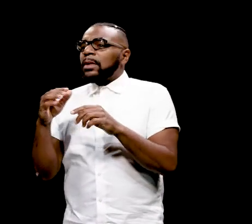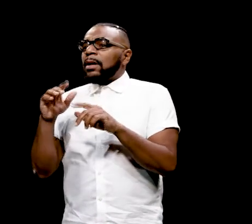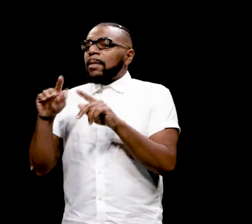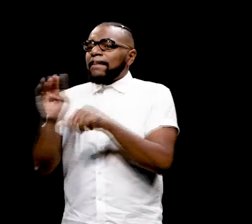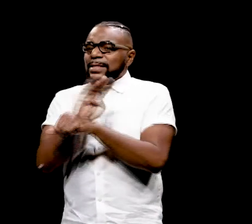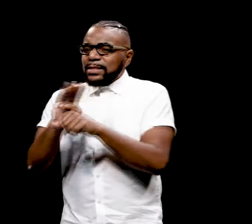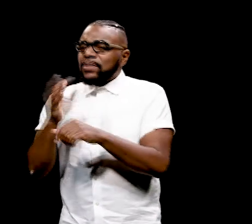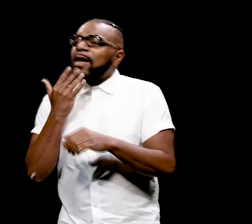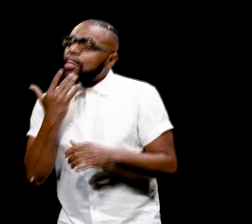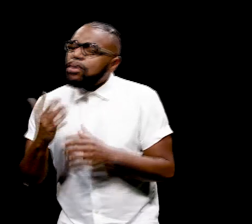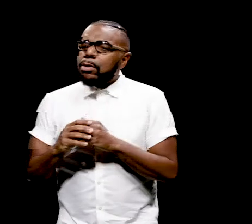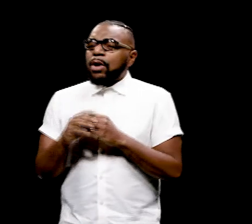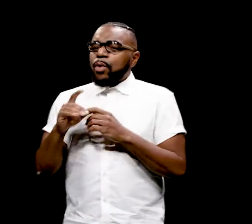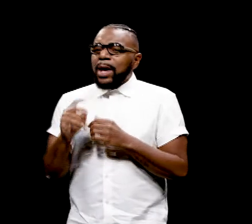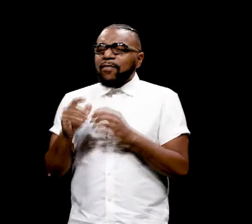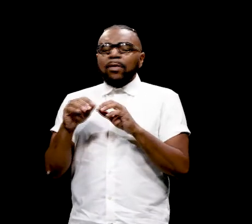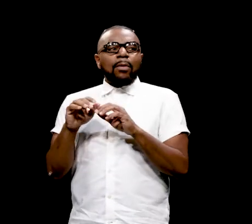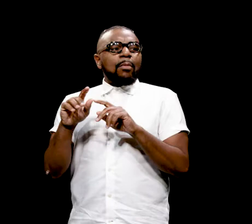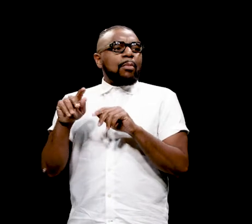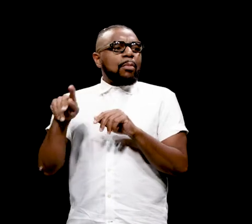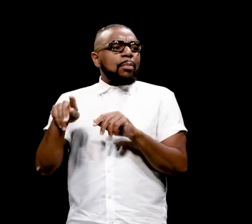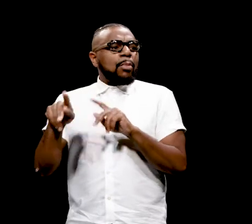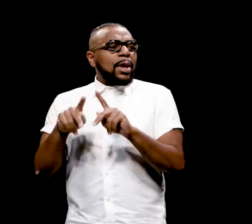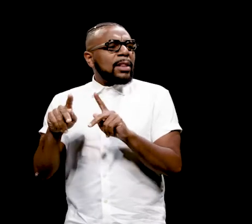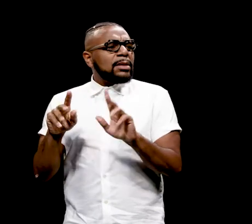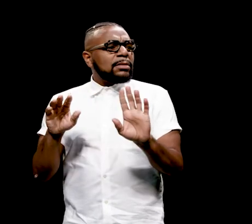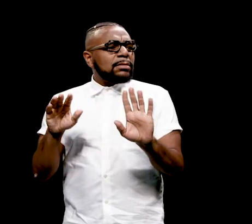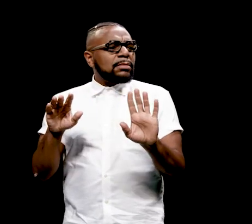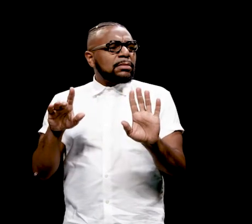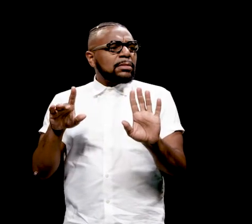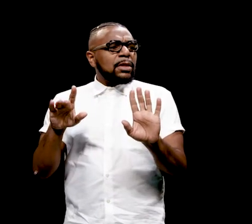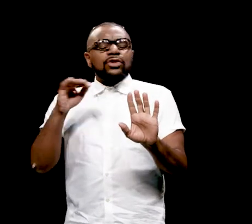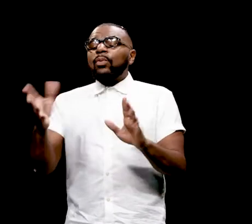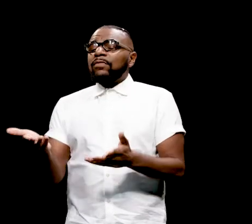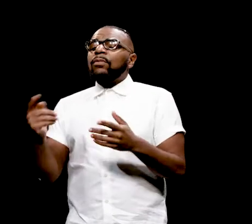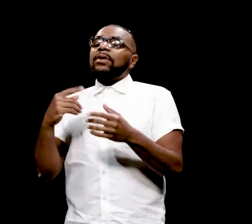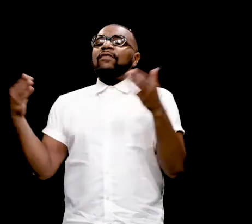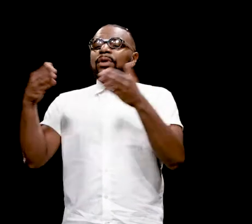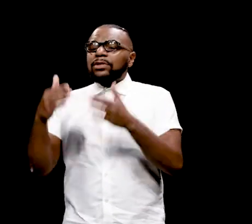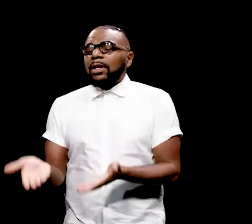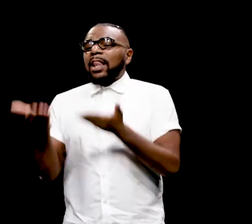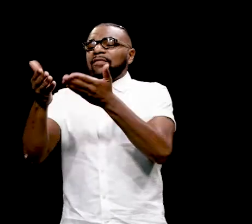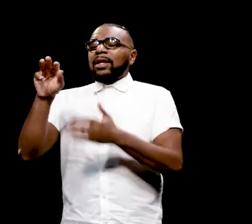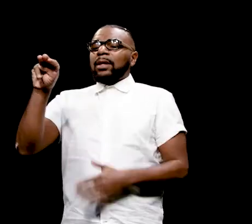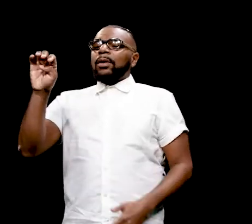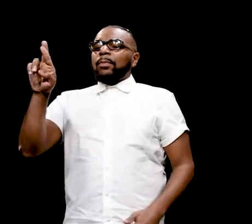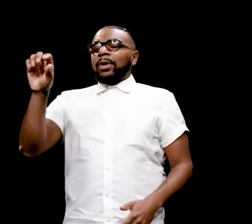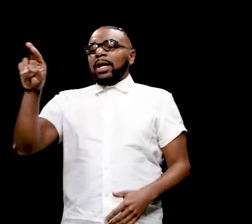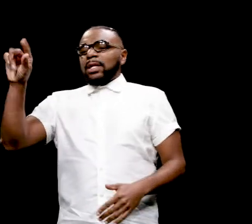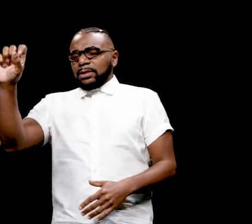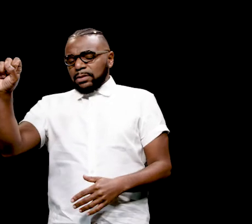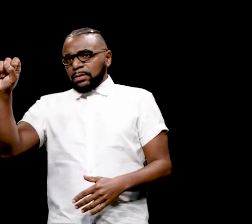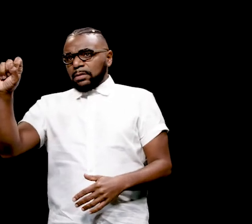We created the Portland Means Progress initiative. We have focused on elevating the Mercatus and the My People's Market, which give